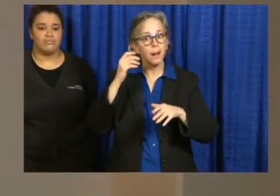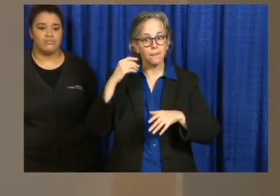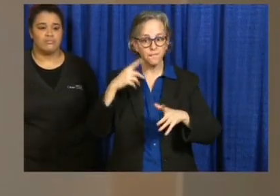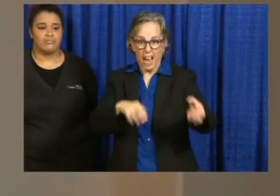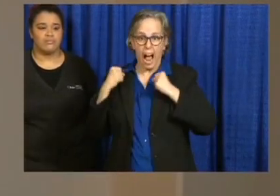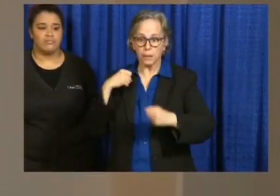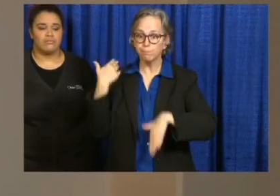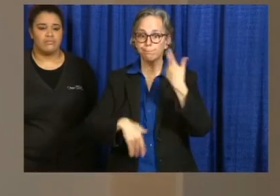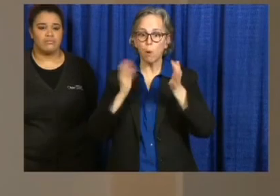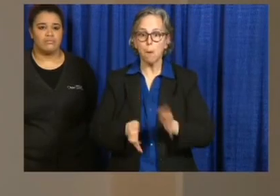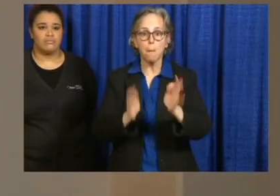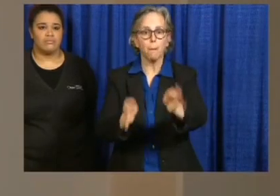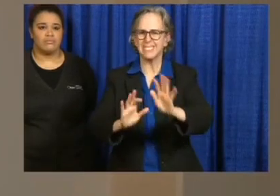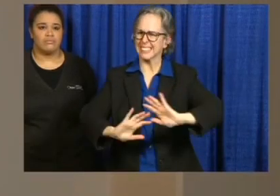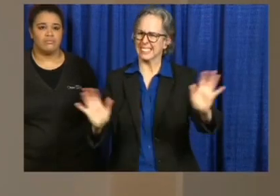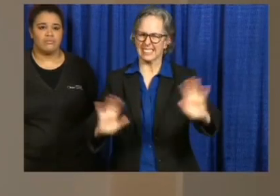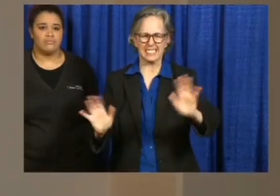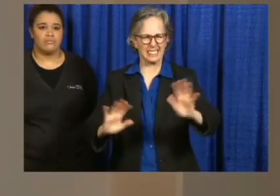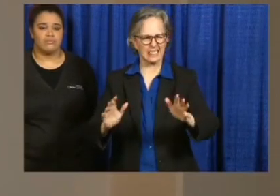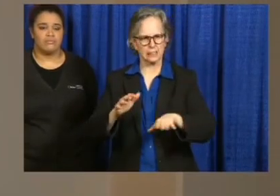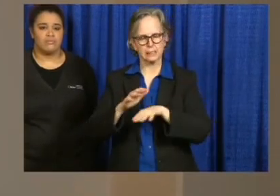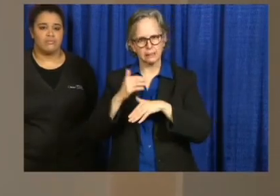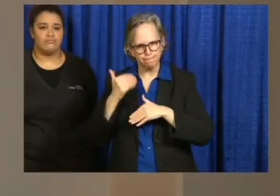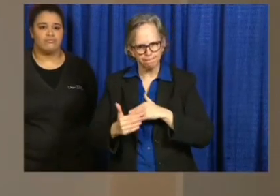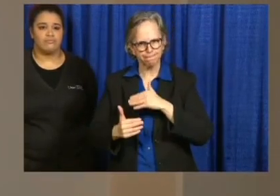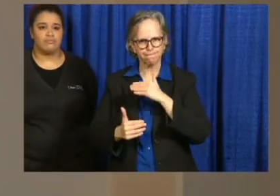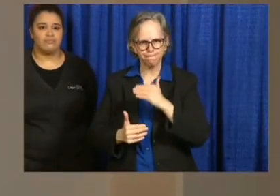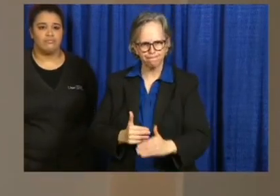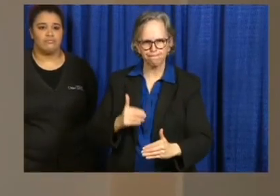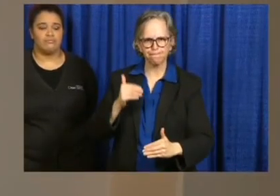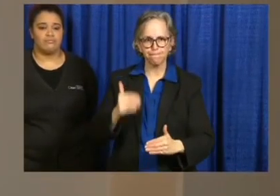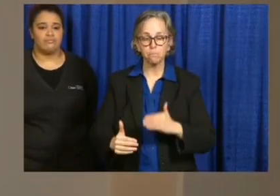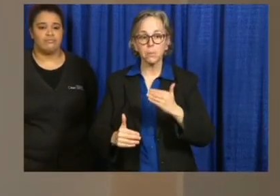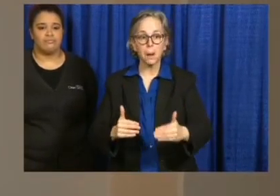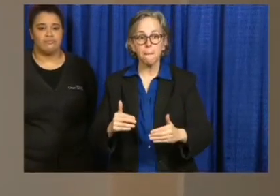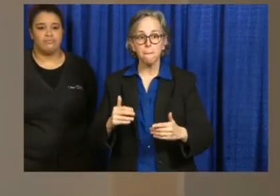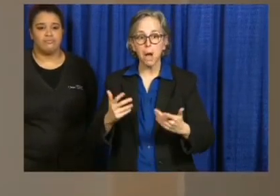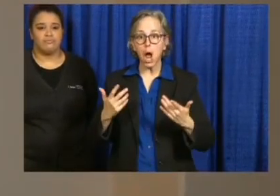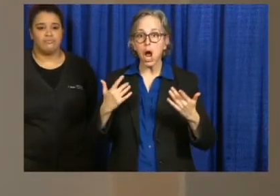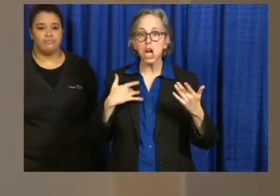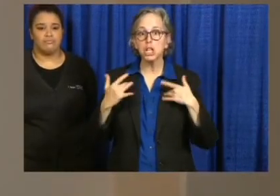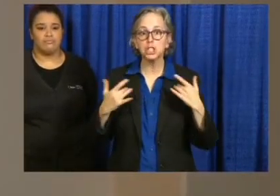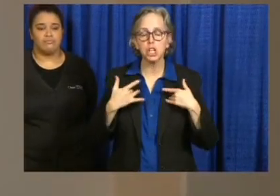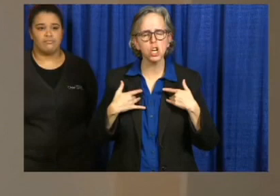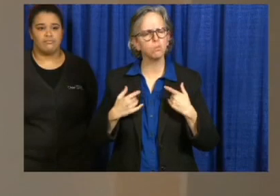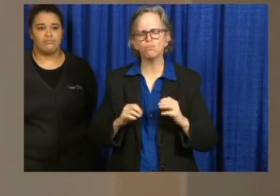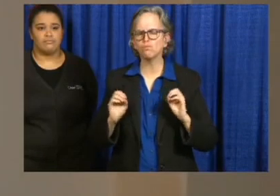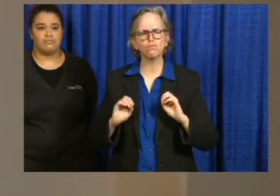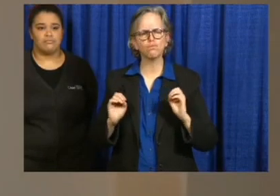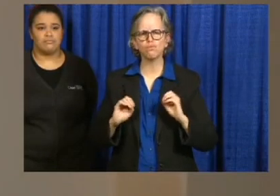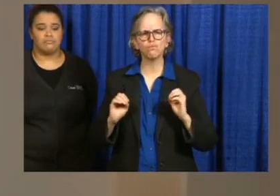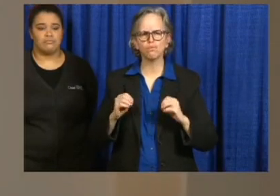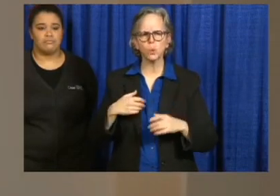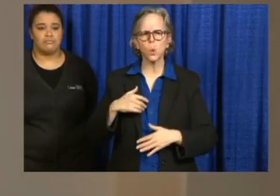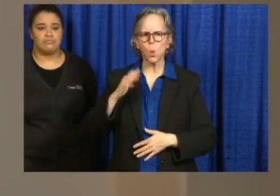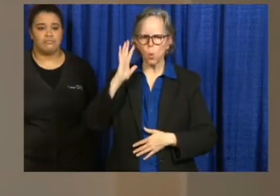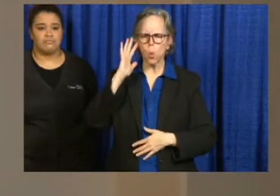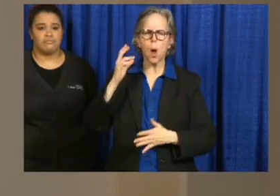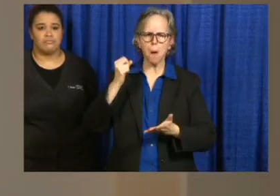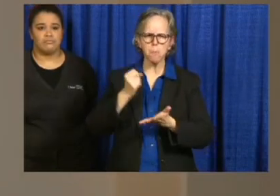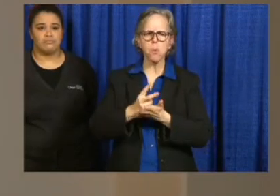now. But we've been given no indication that it's not going to be approved to the extent that that's helpful.